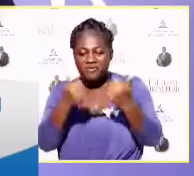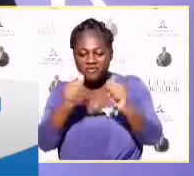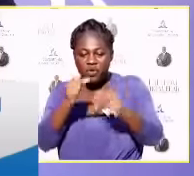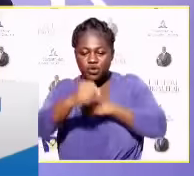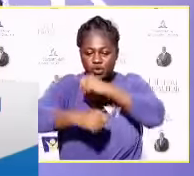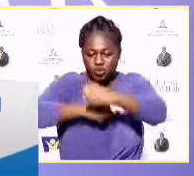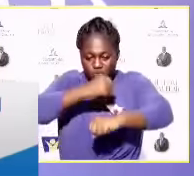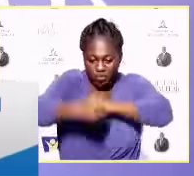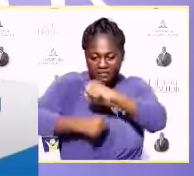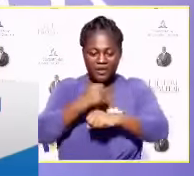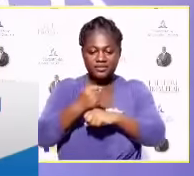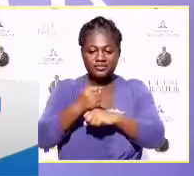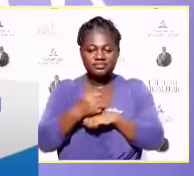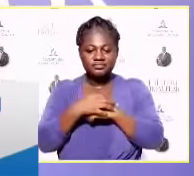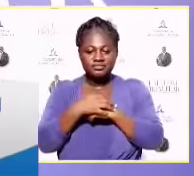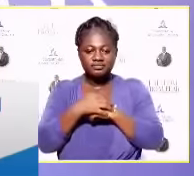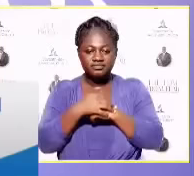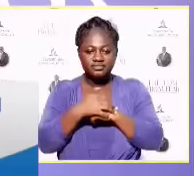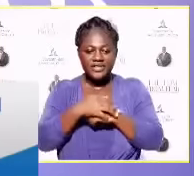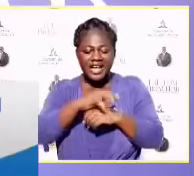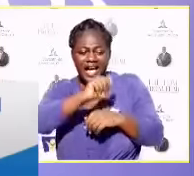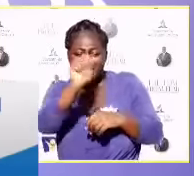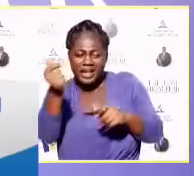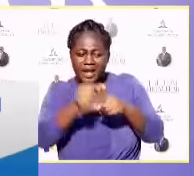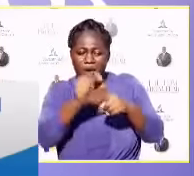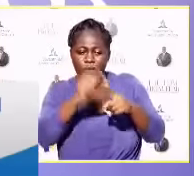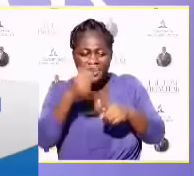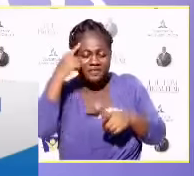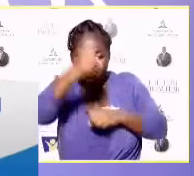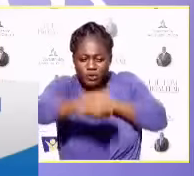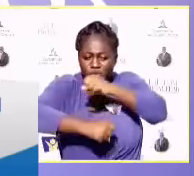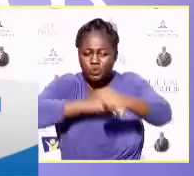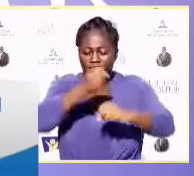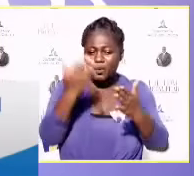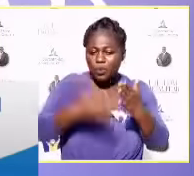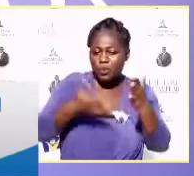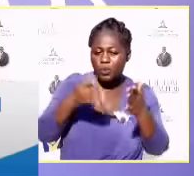come. Give me another word for perilous.